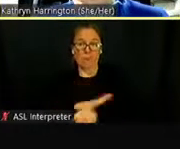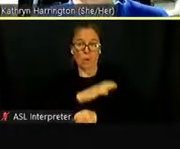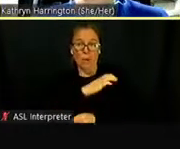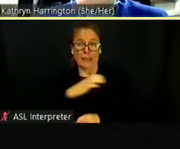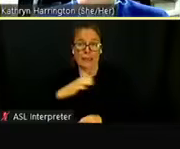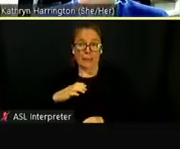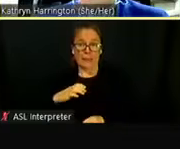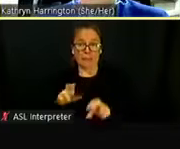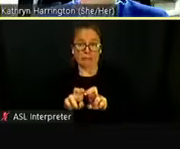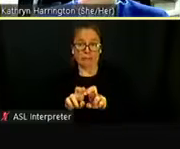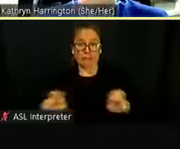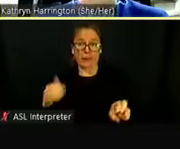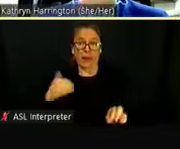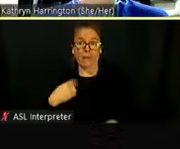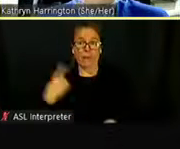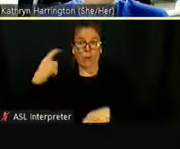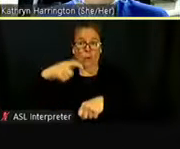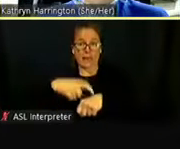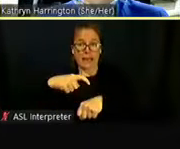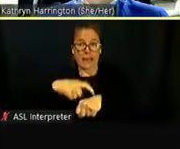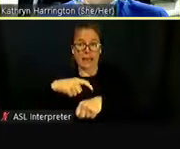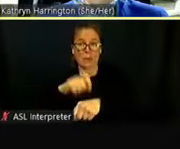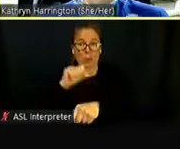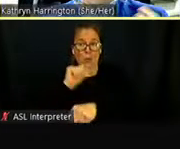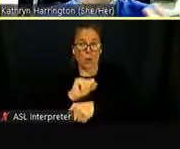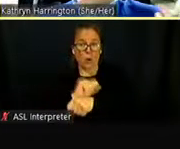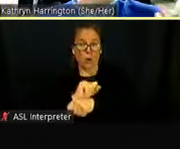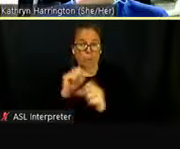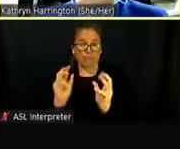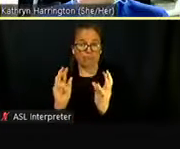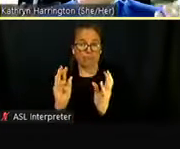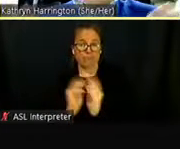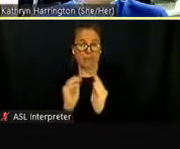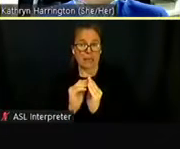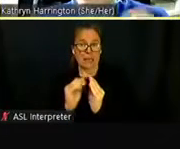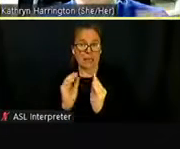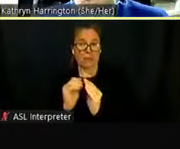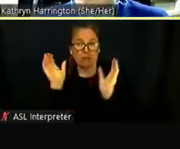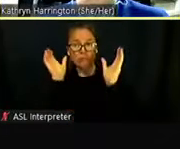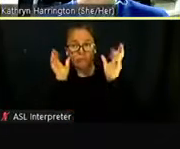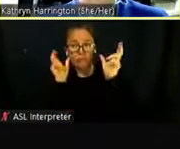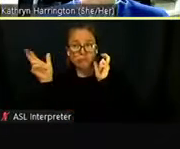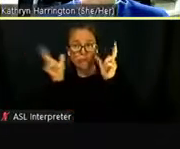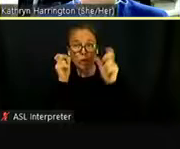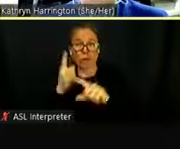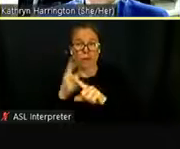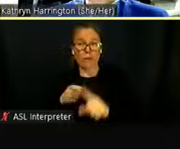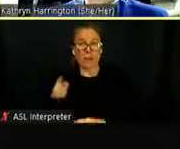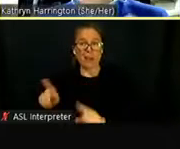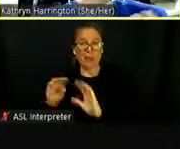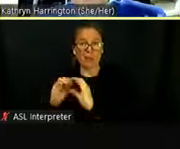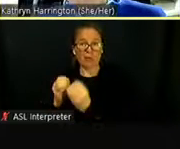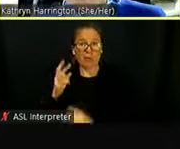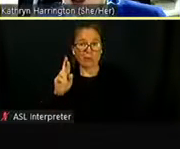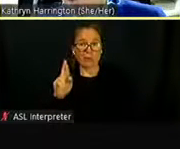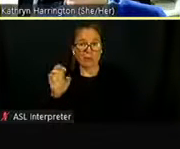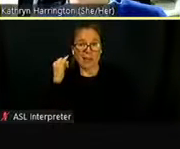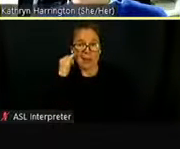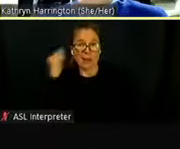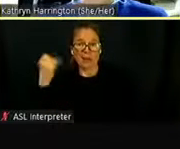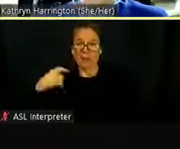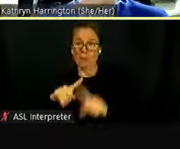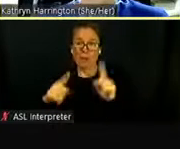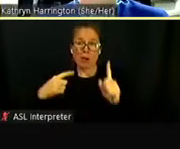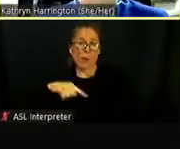had one work session where we've heard from Reimagine Oregon, but we have not